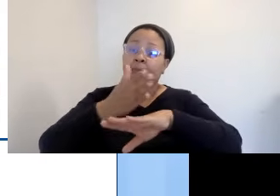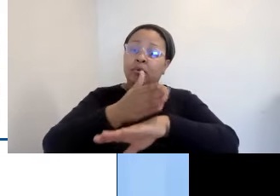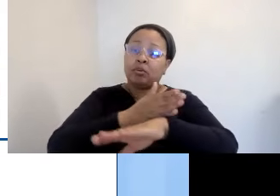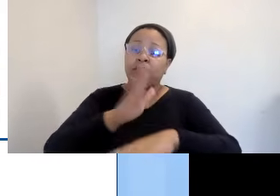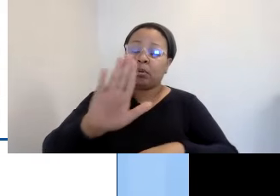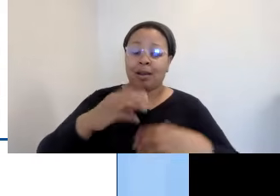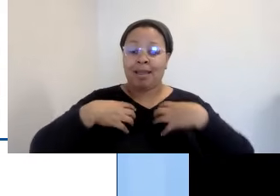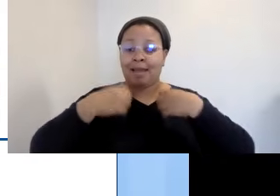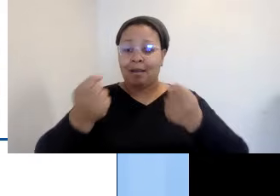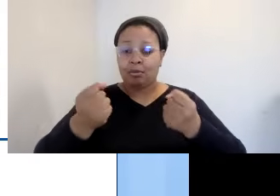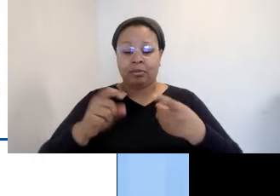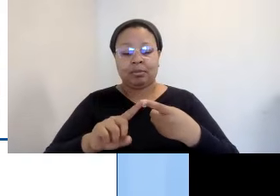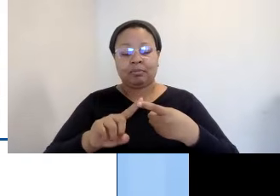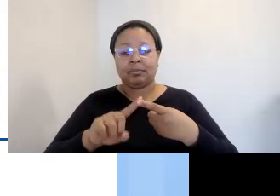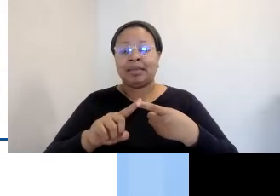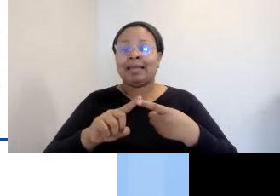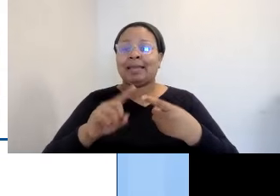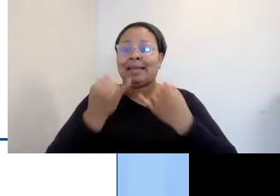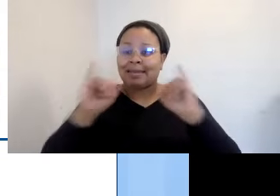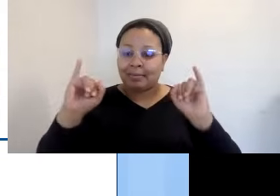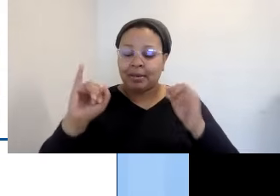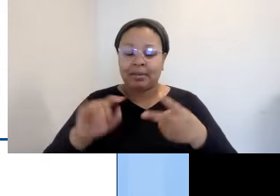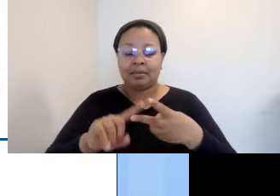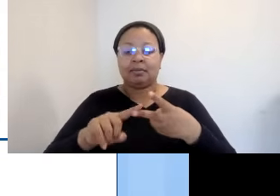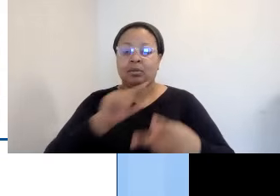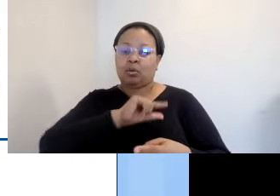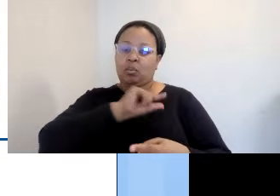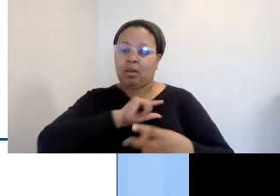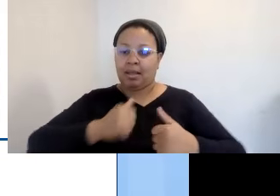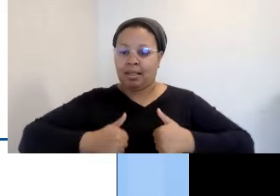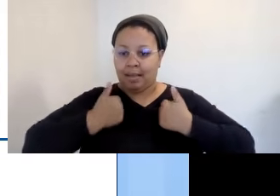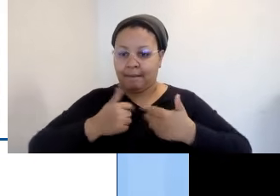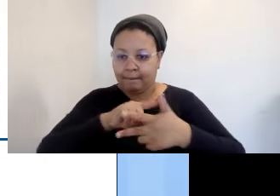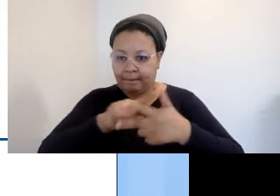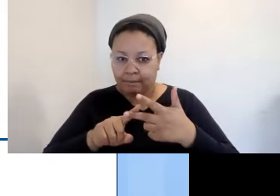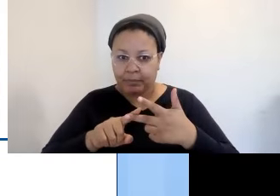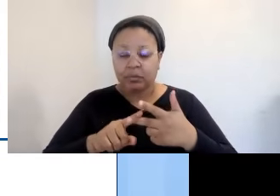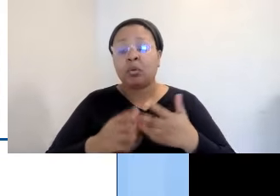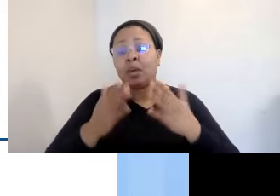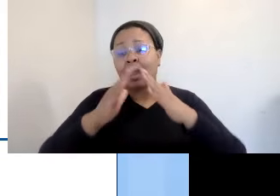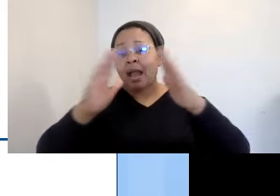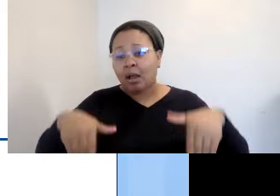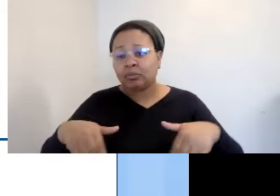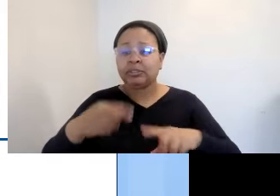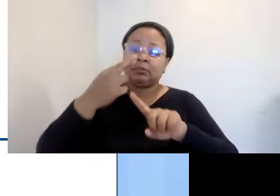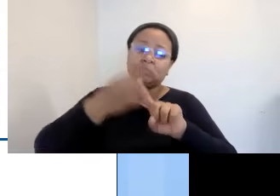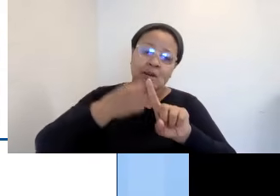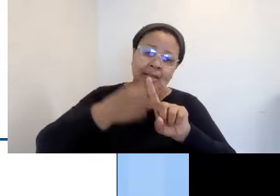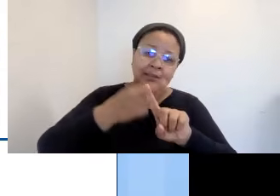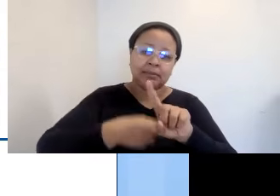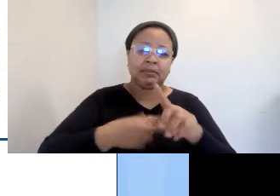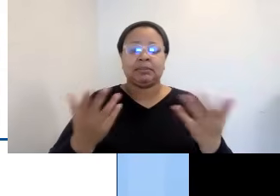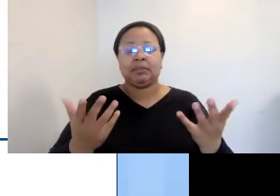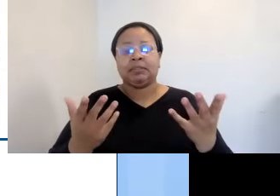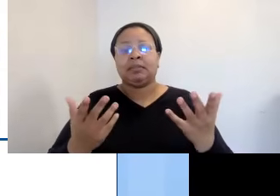or quality of life. So right here, we just have a few examples: housing and rent, basic living expenses, medical, financial,